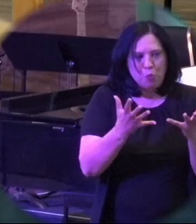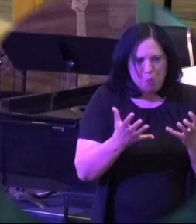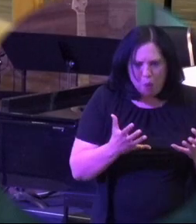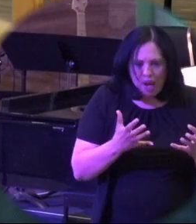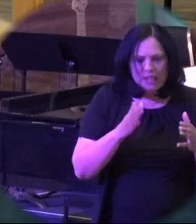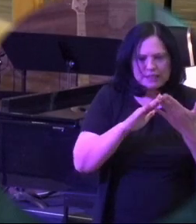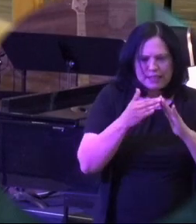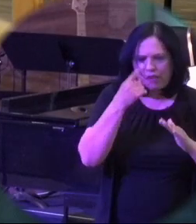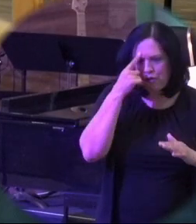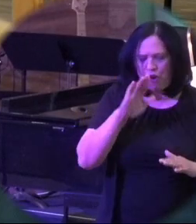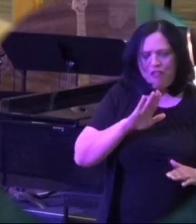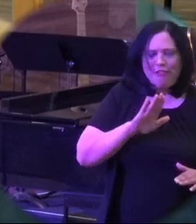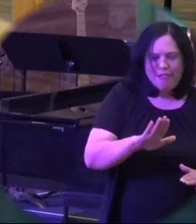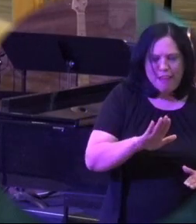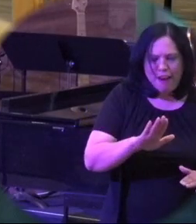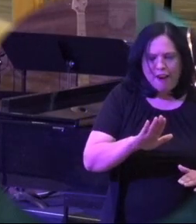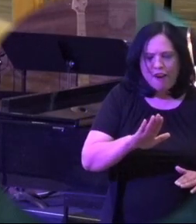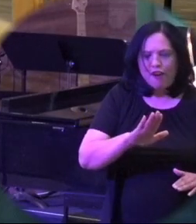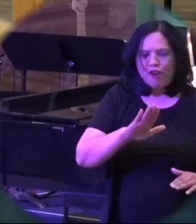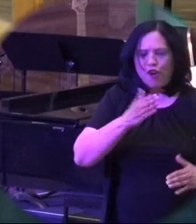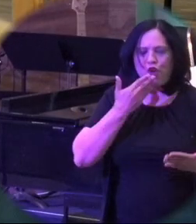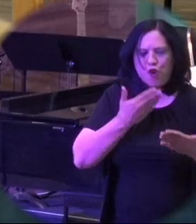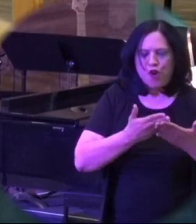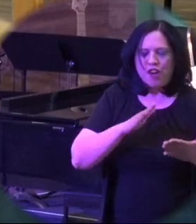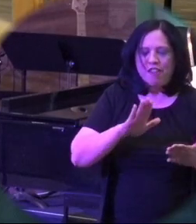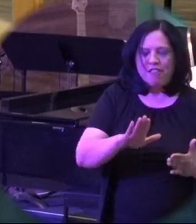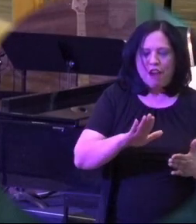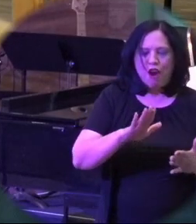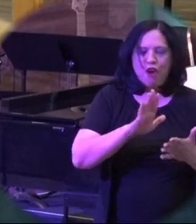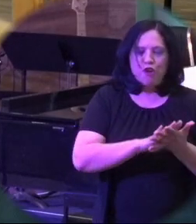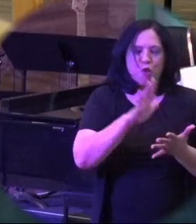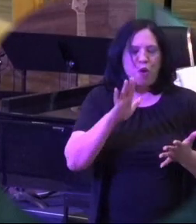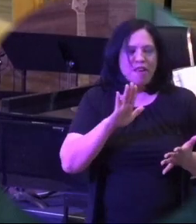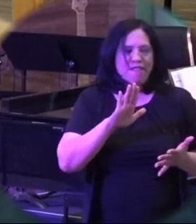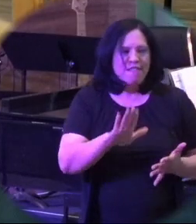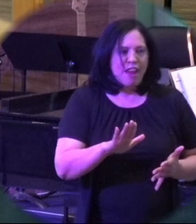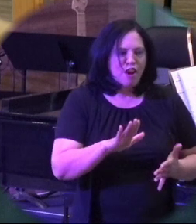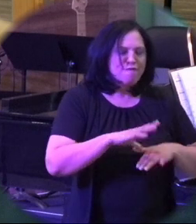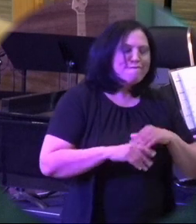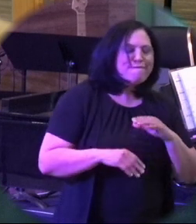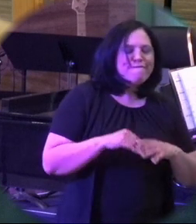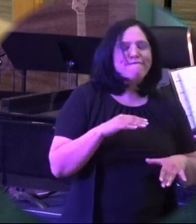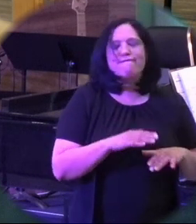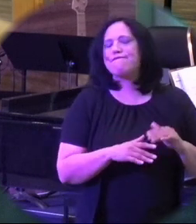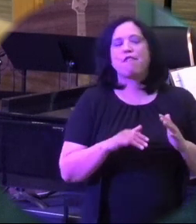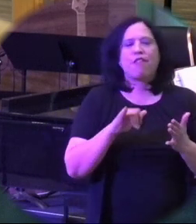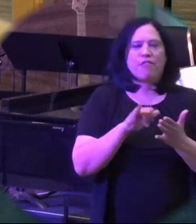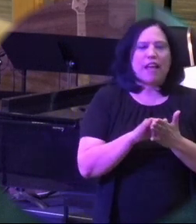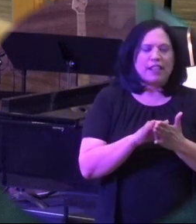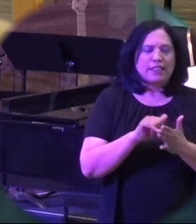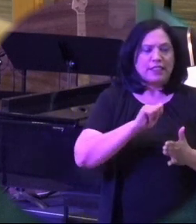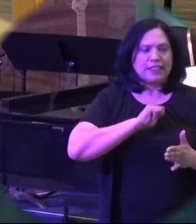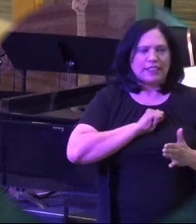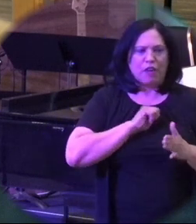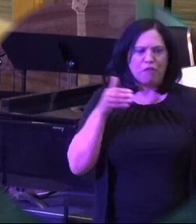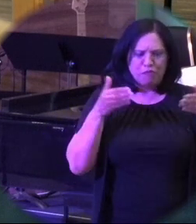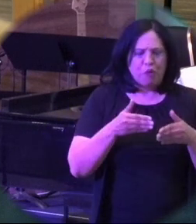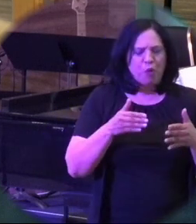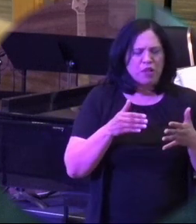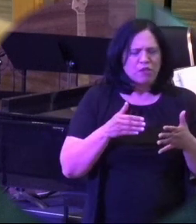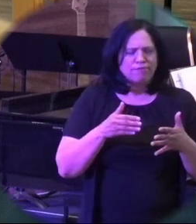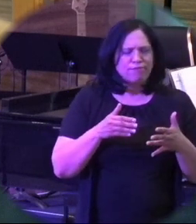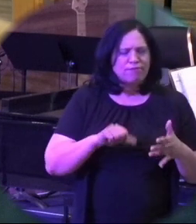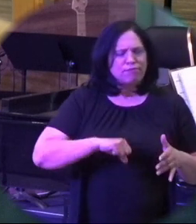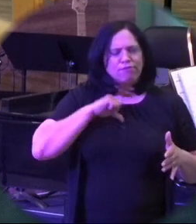own glory. And this was the sin of egotism or self-centeredness and self-pride. But all of us, even those who are saved by the